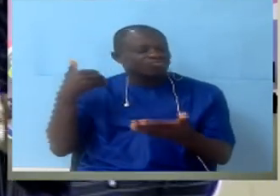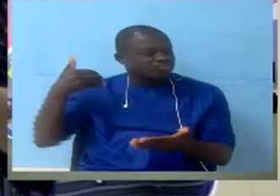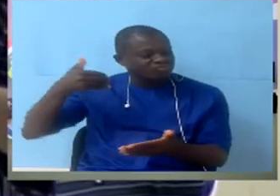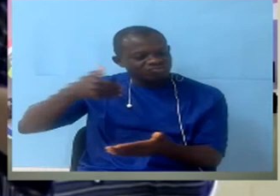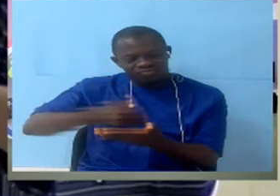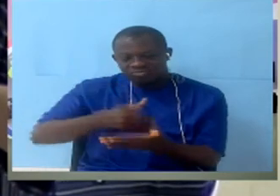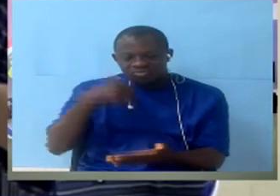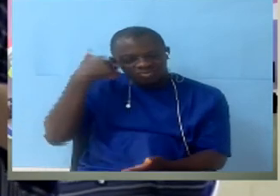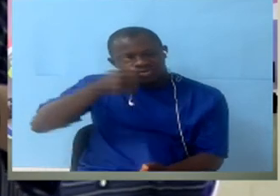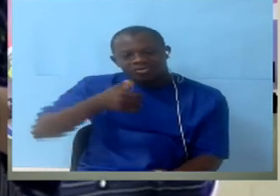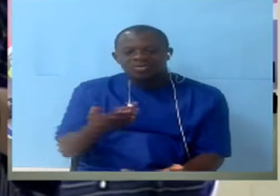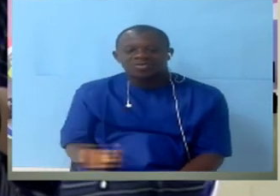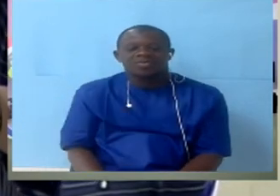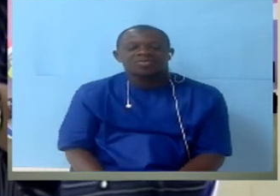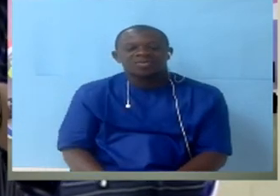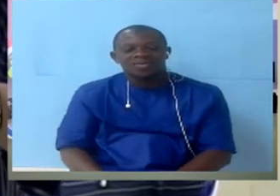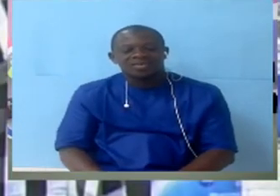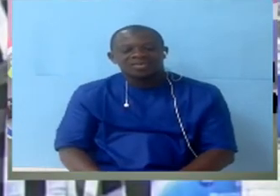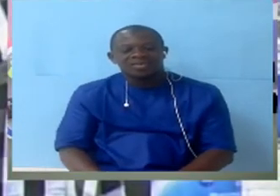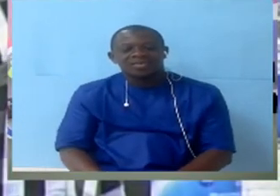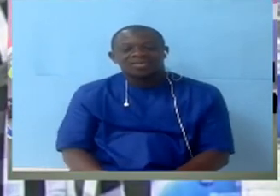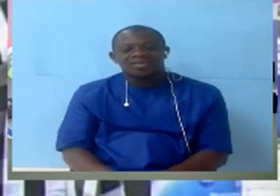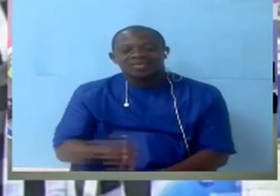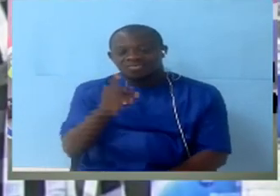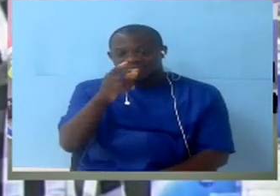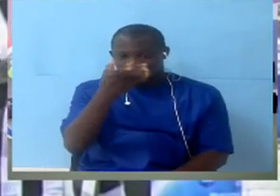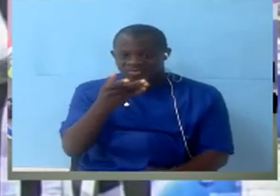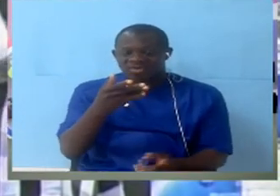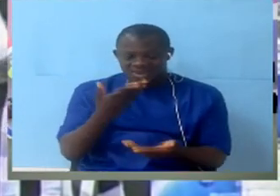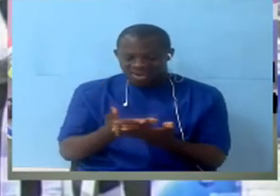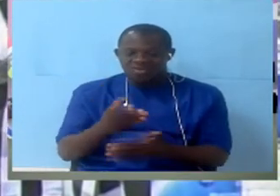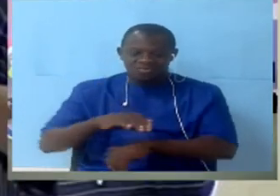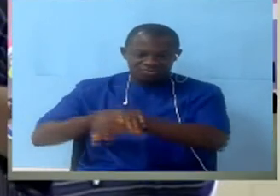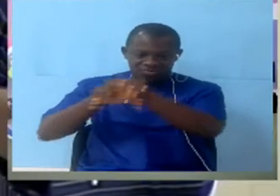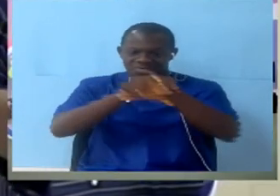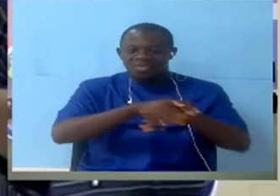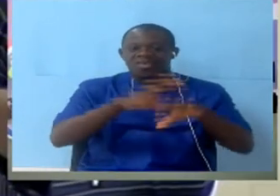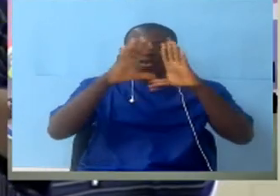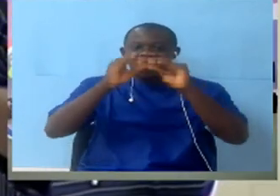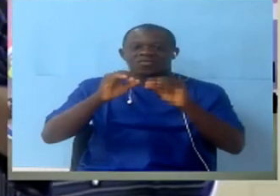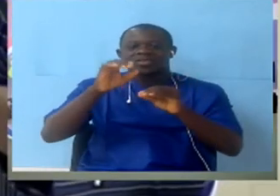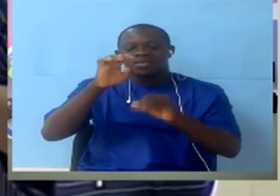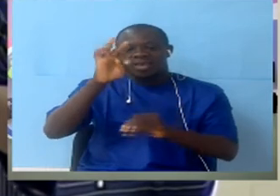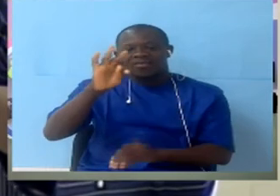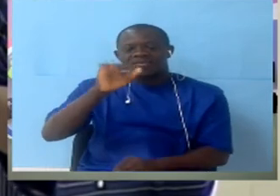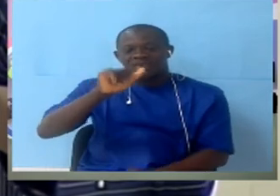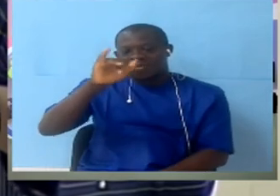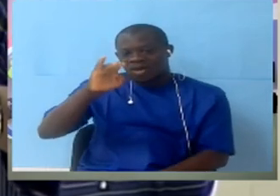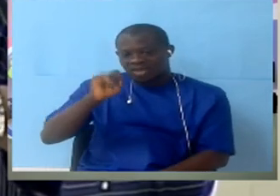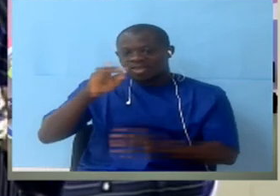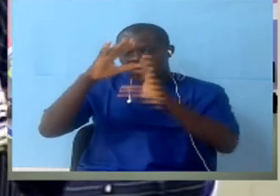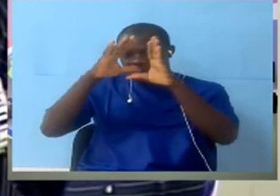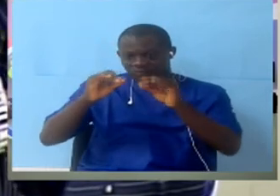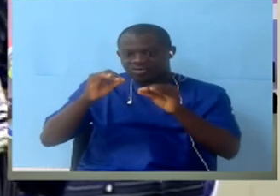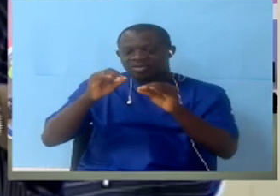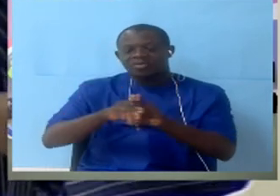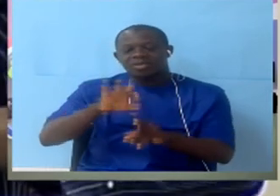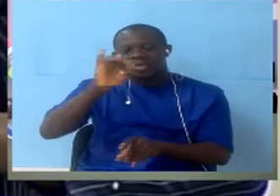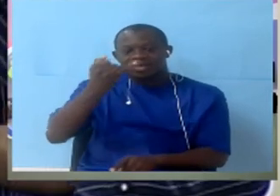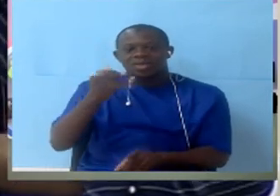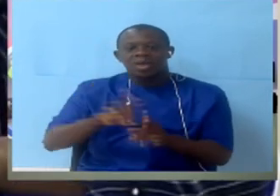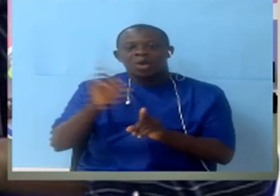they took you to Sergeant Fibe's office? Yes, Samba Sergeant Filer Office, Cody. Yes, Samba J, yes. Yes.